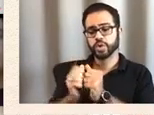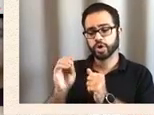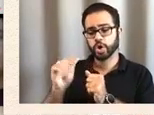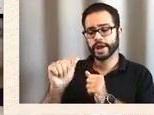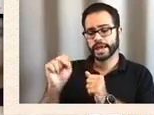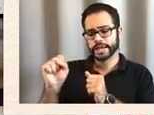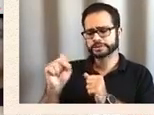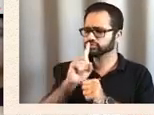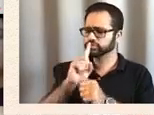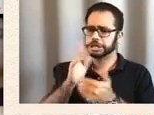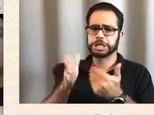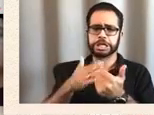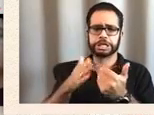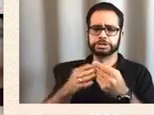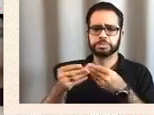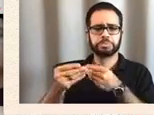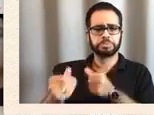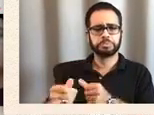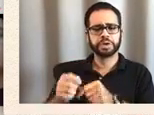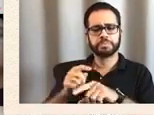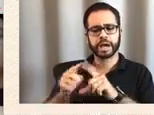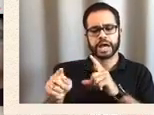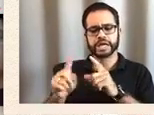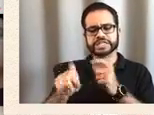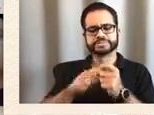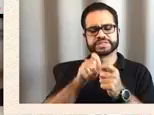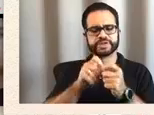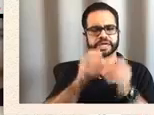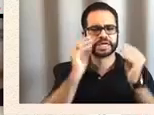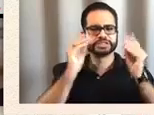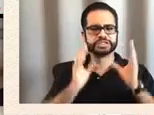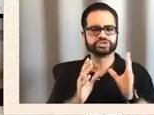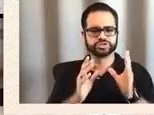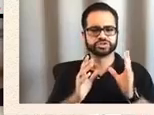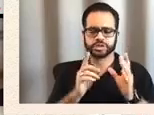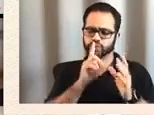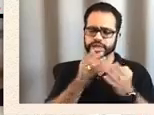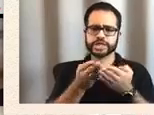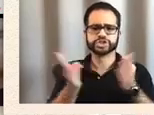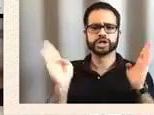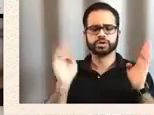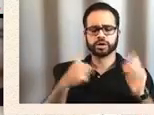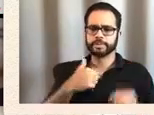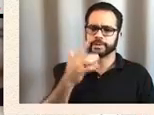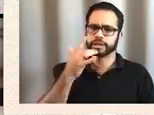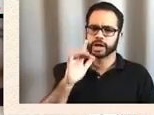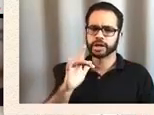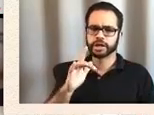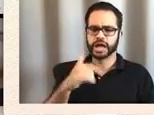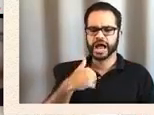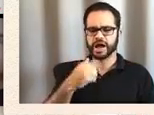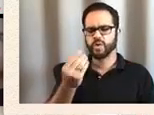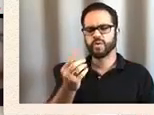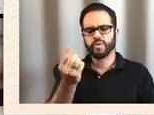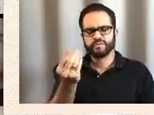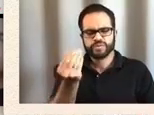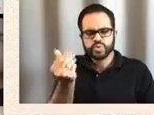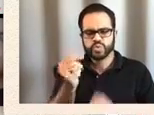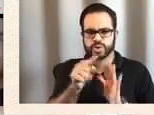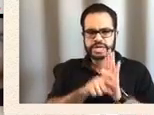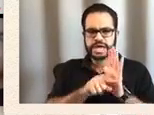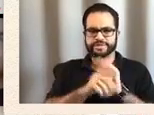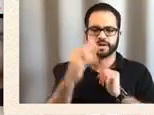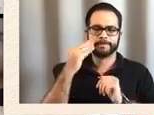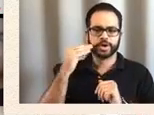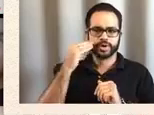and everything. It's just certain instructors. And on the whole, I've been pretty lucky. I really have few negative experiences to speak of. I think it's a